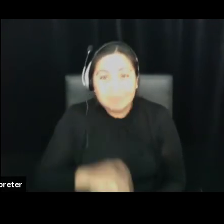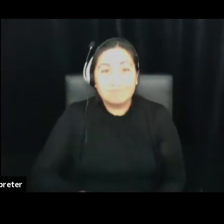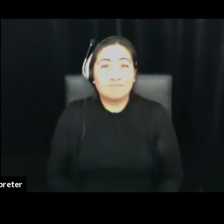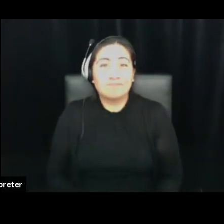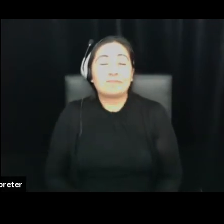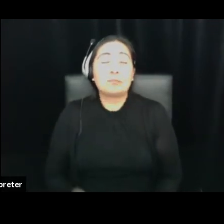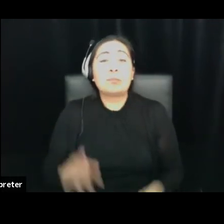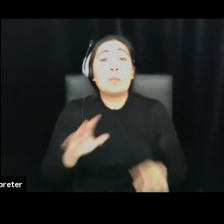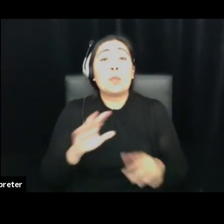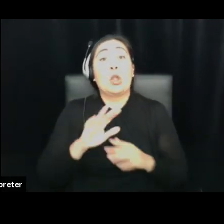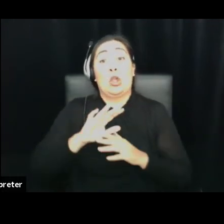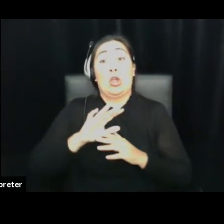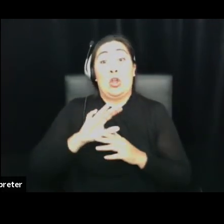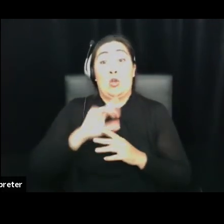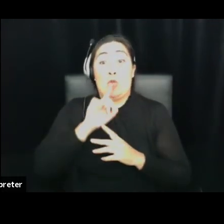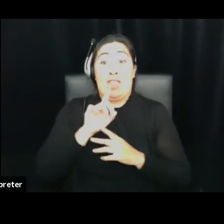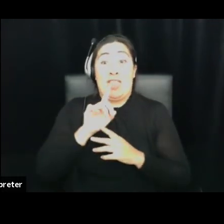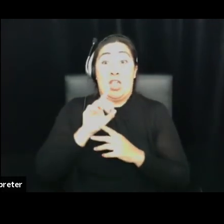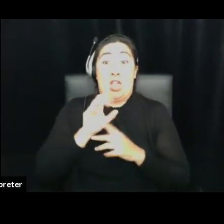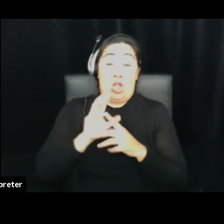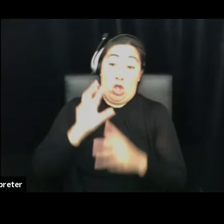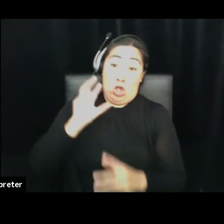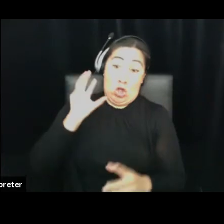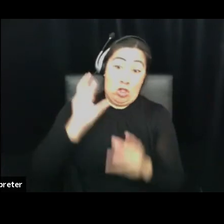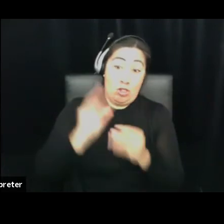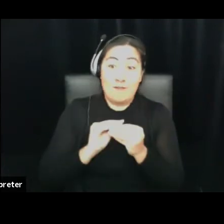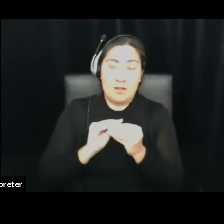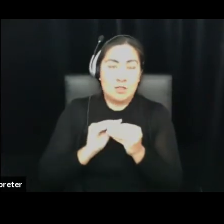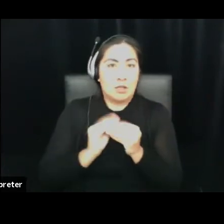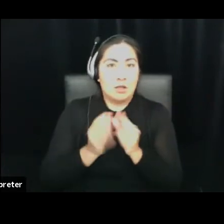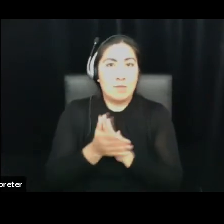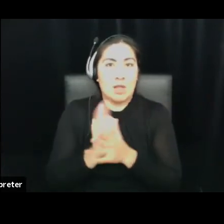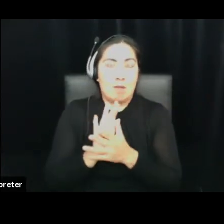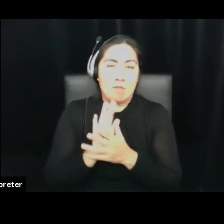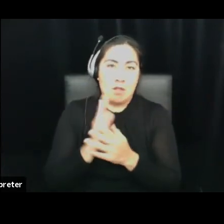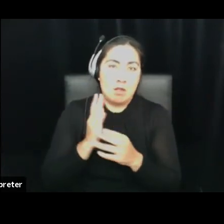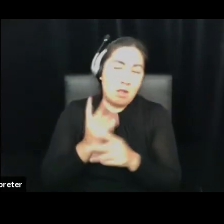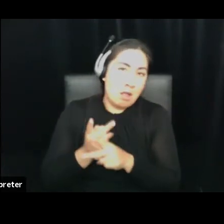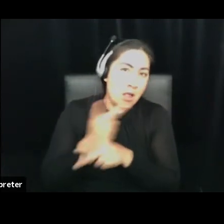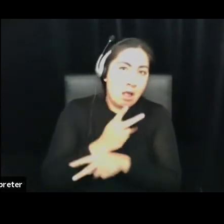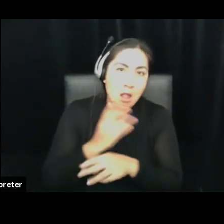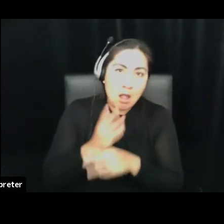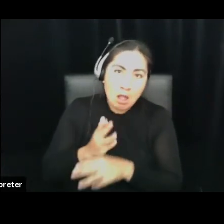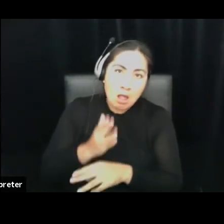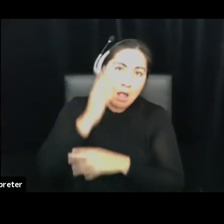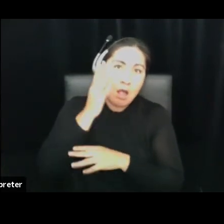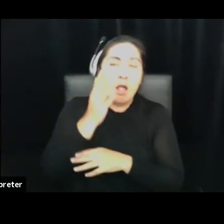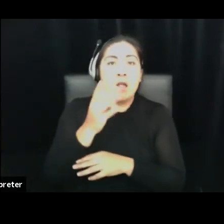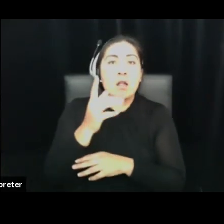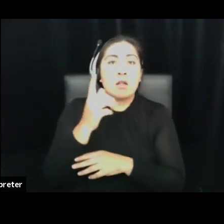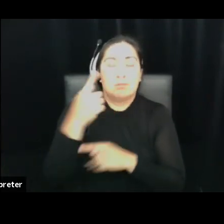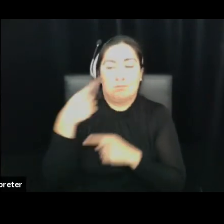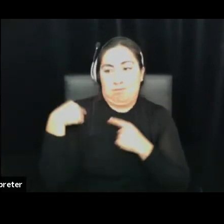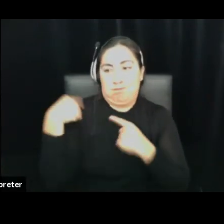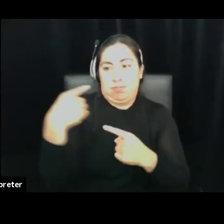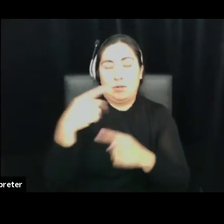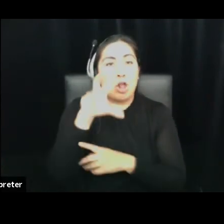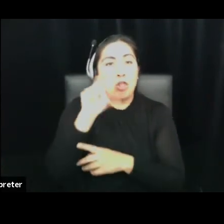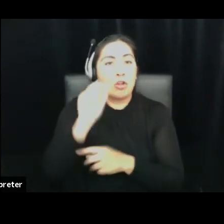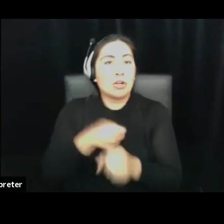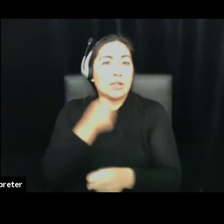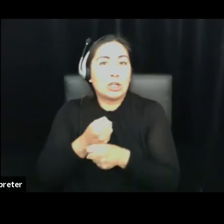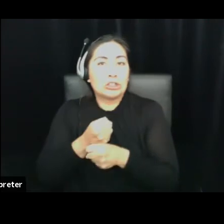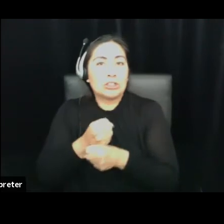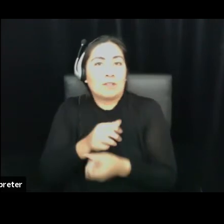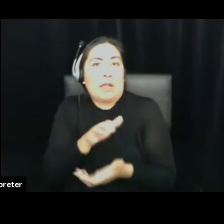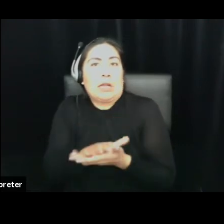And all of this has been exacerbated by the past 30 years of academia moving